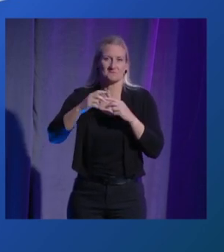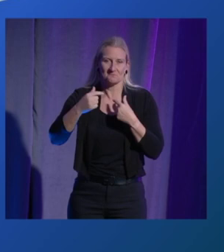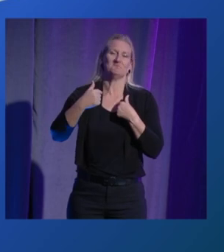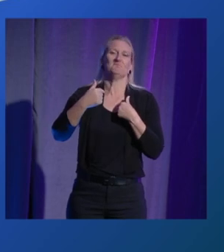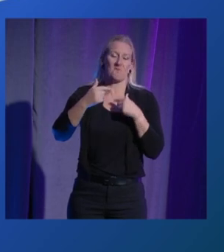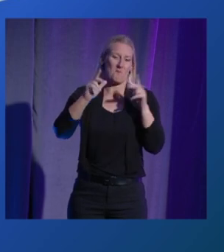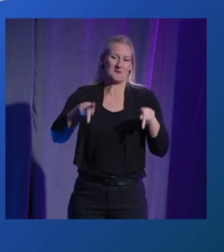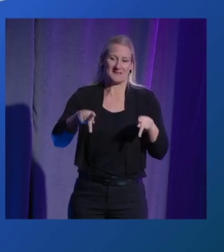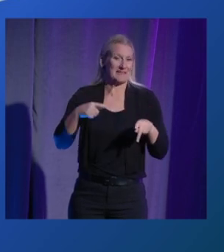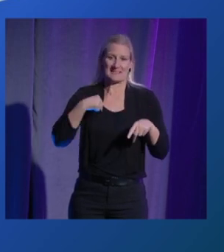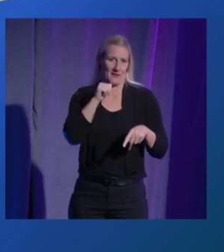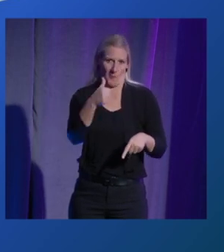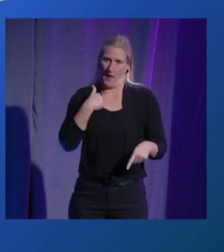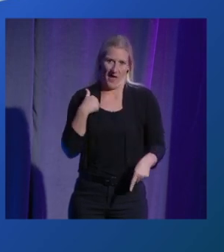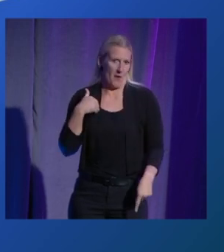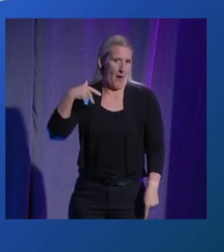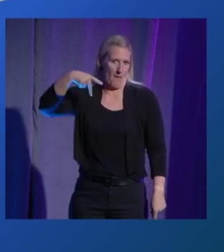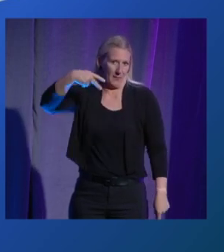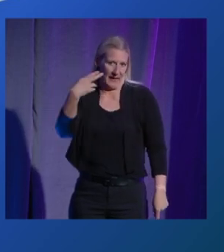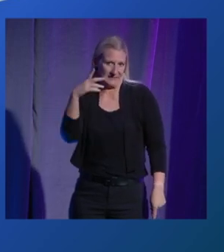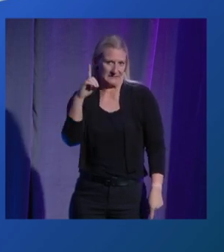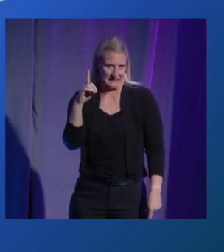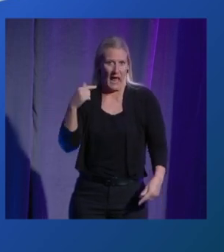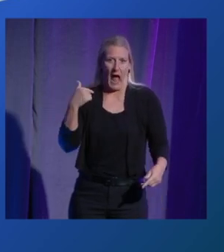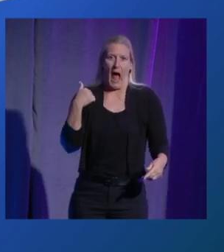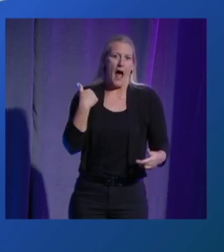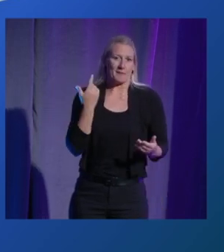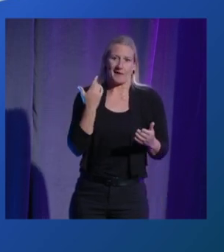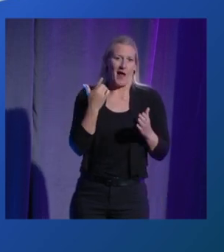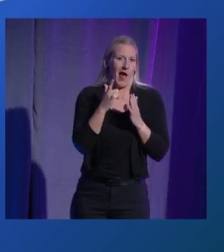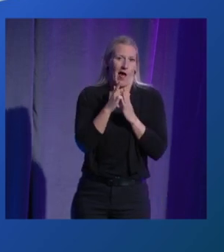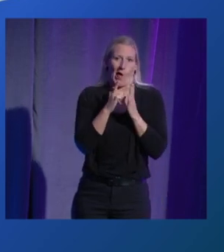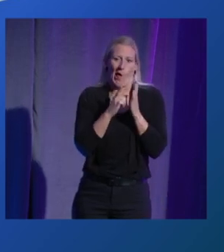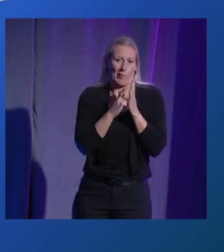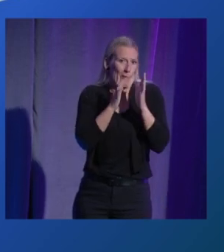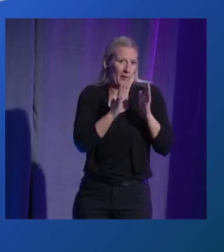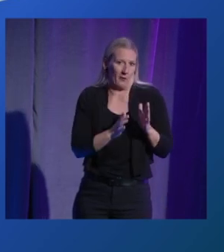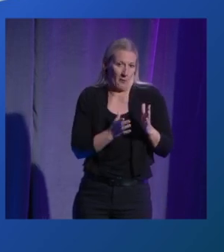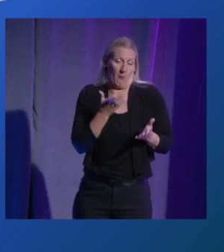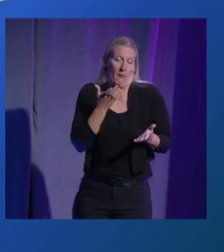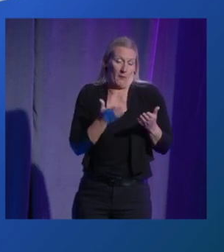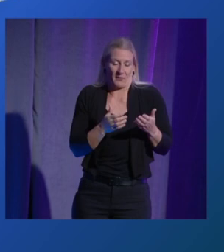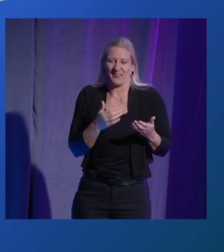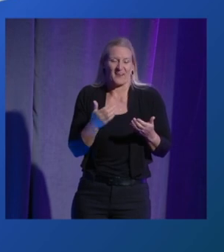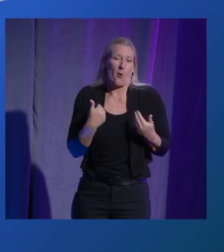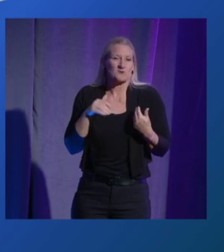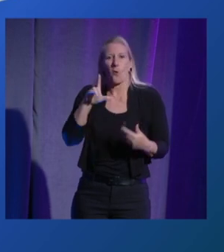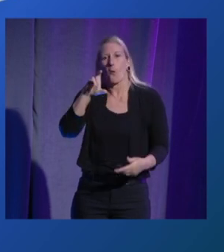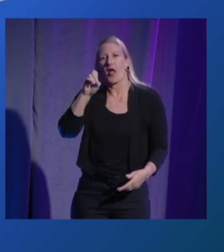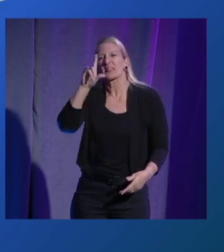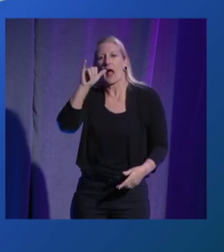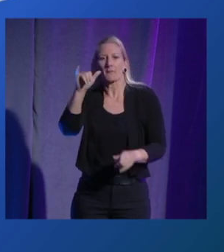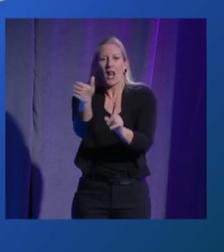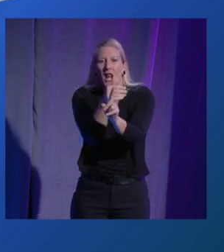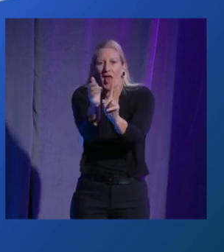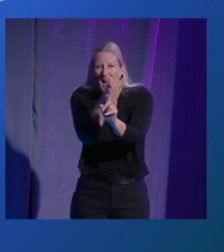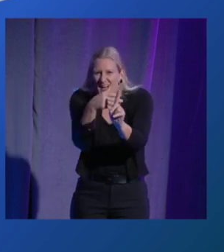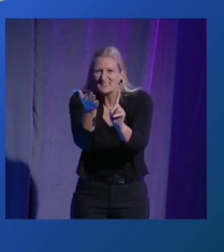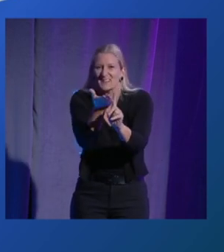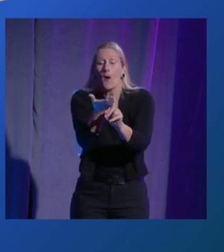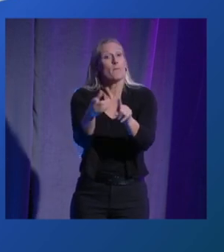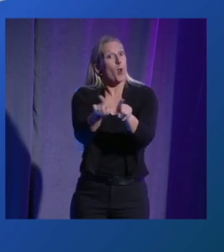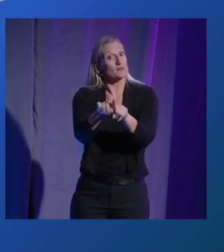non-phd uh a mere lawyer and a lobbyist at that uh what I actually do every day is I explain